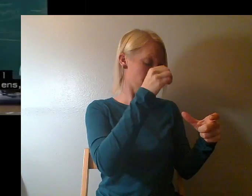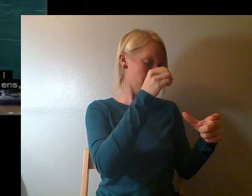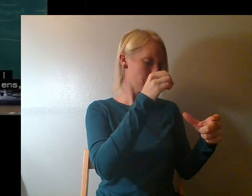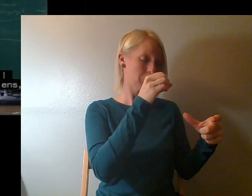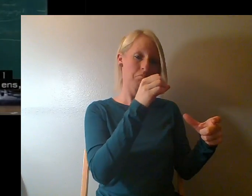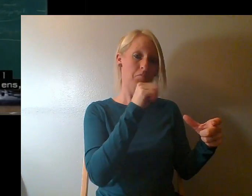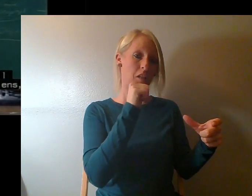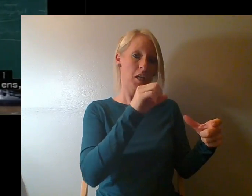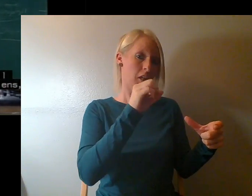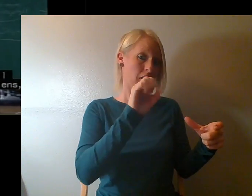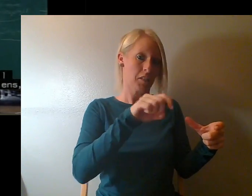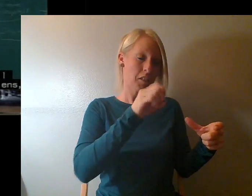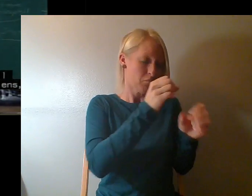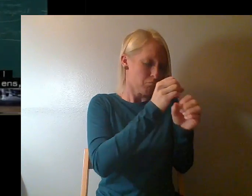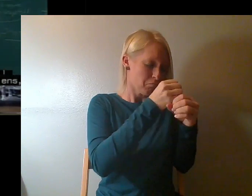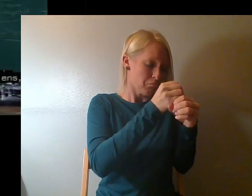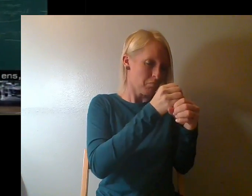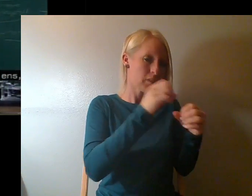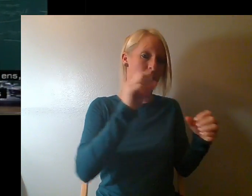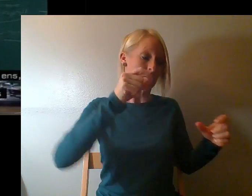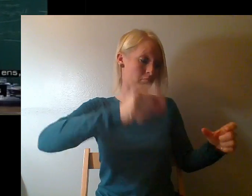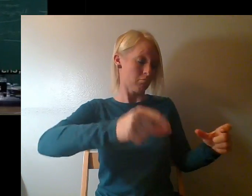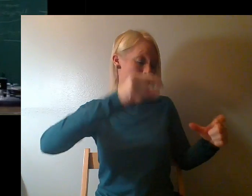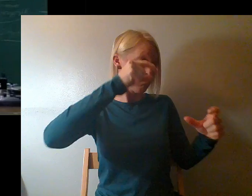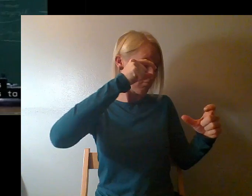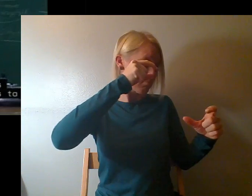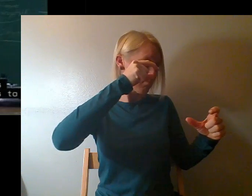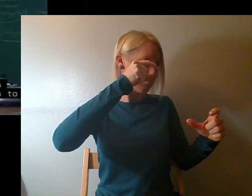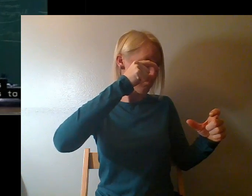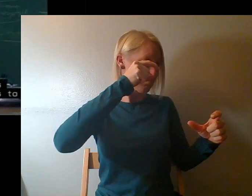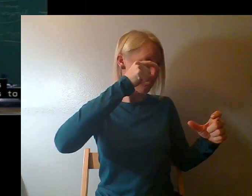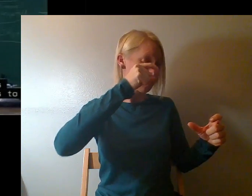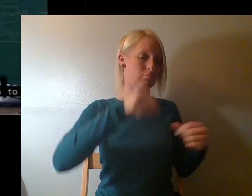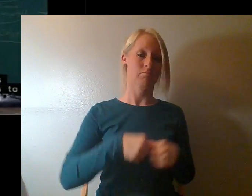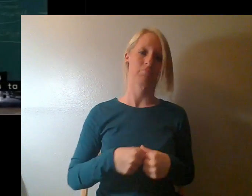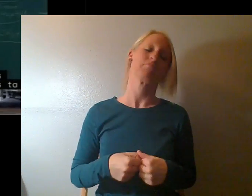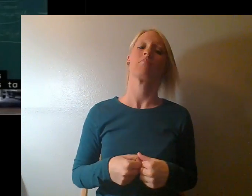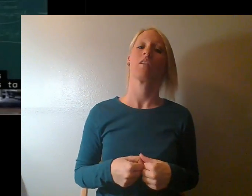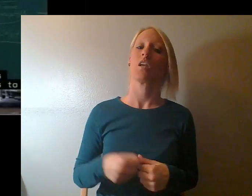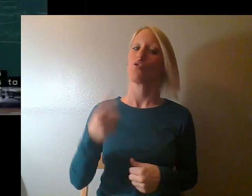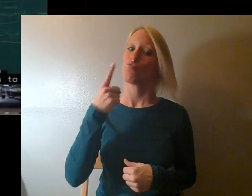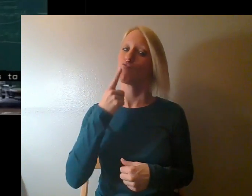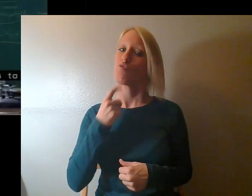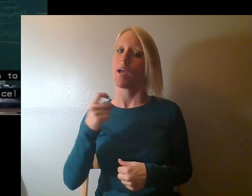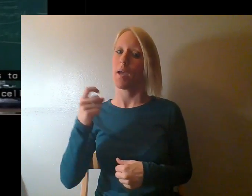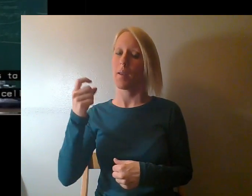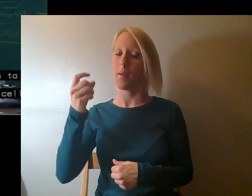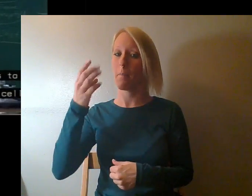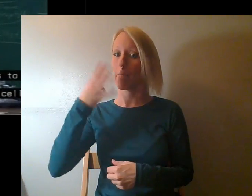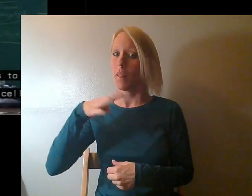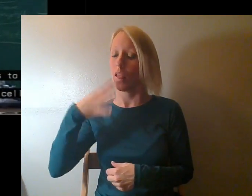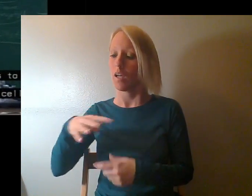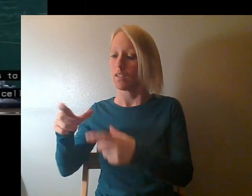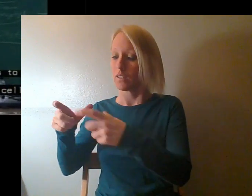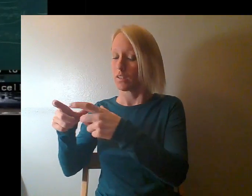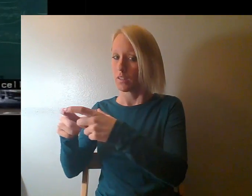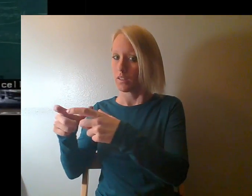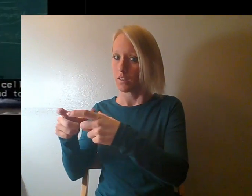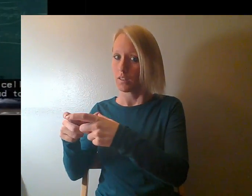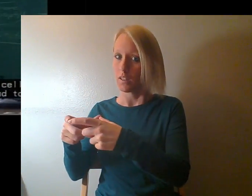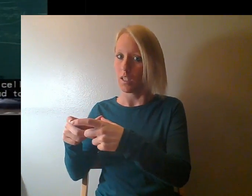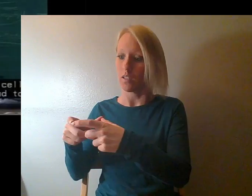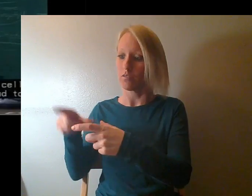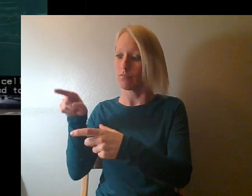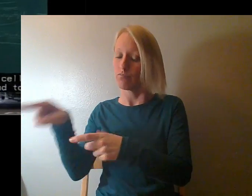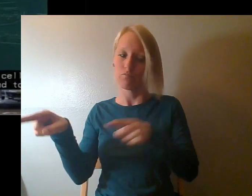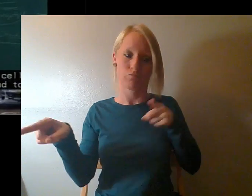microscope. All right? And then we said, well, let's compare the red blood cells to a human egg cell. We said, how many red blood cells would it take to line